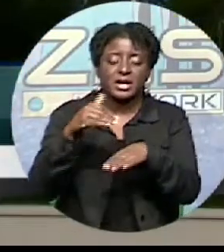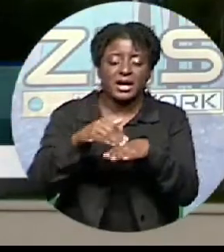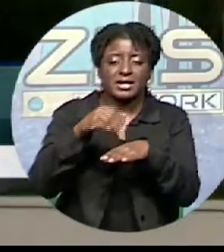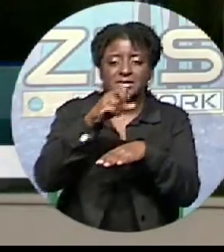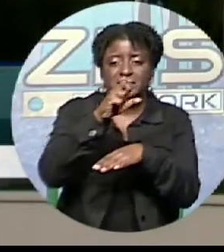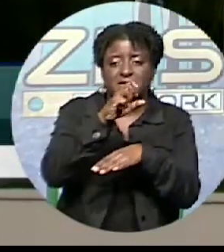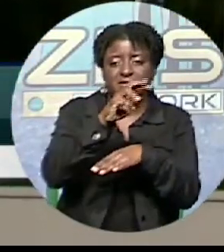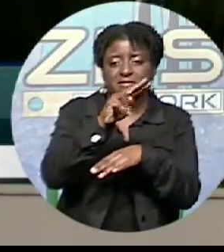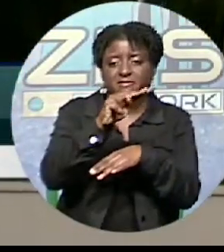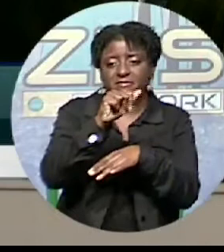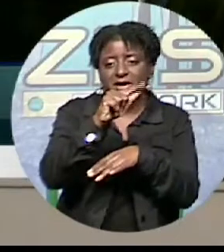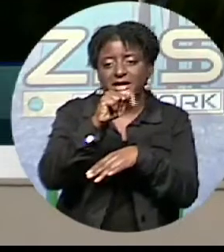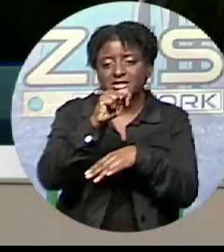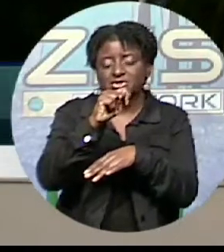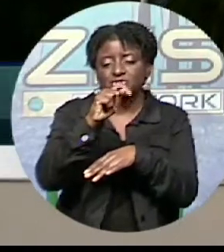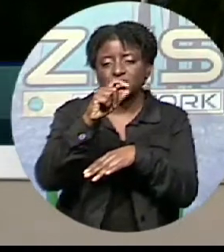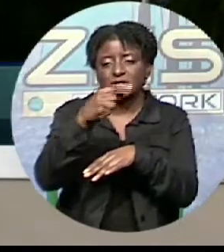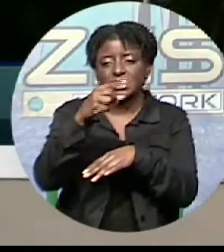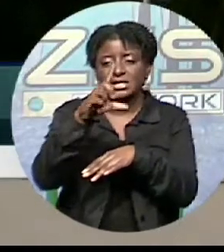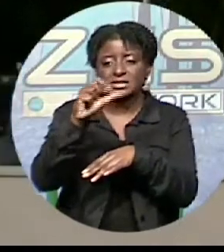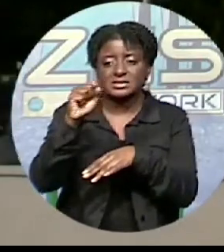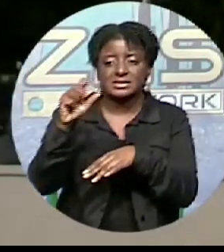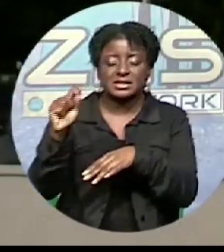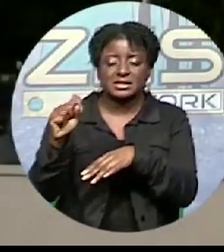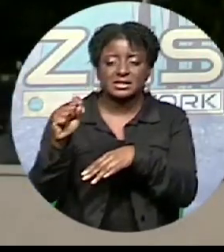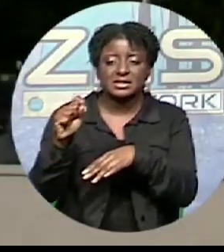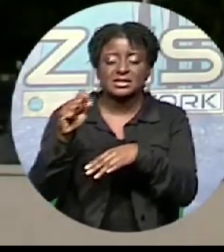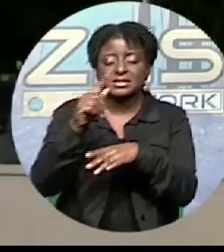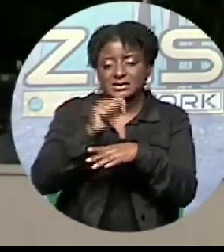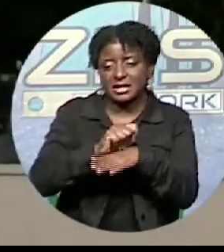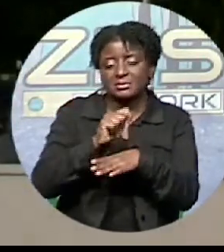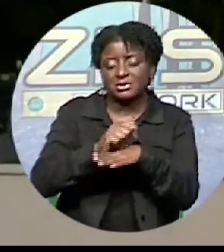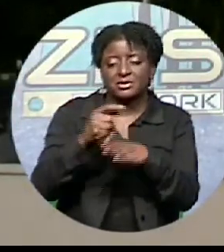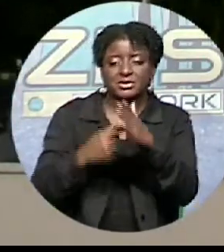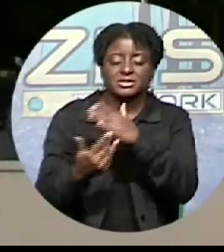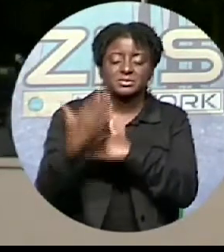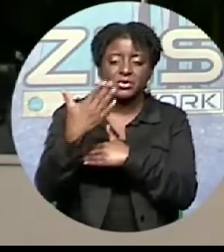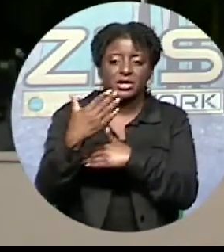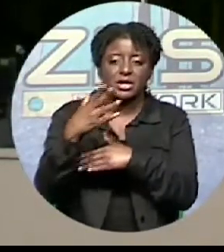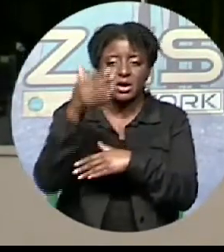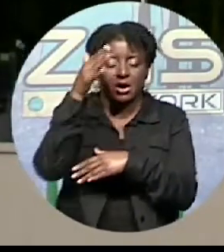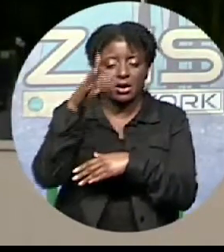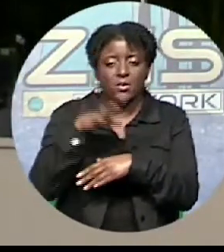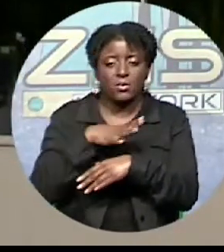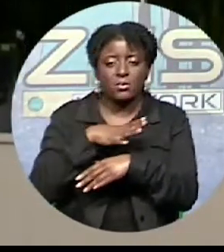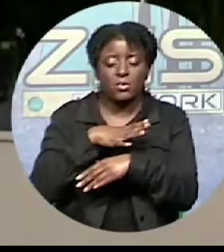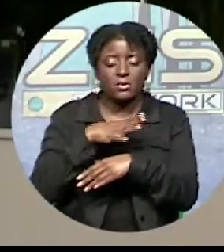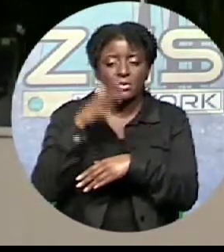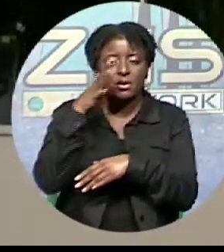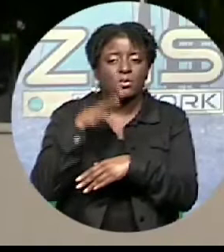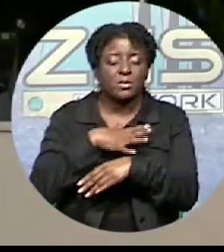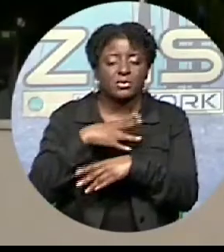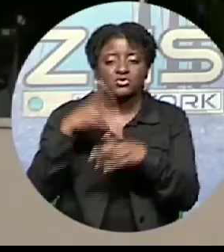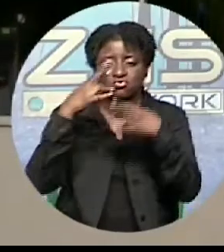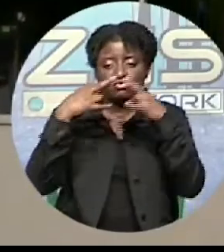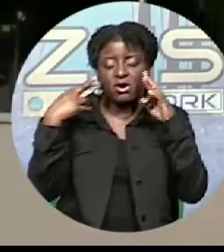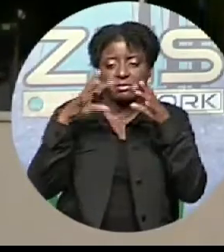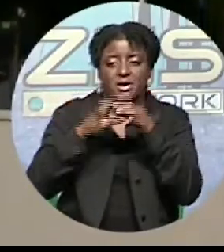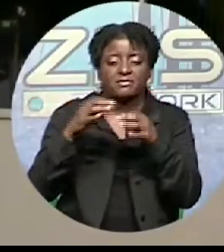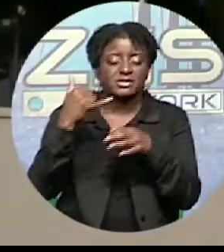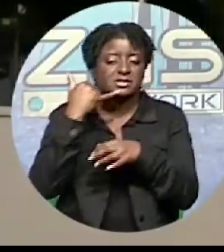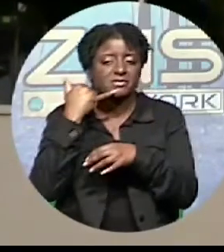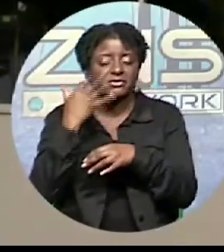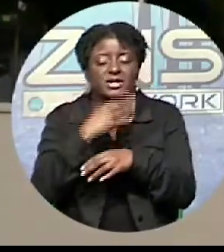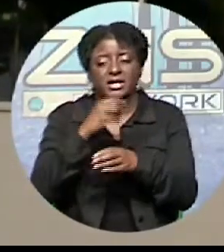confirmed that a woman was robbed of cash, a cell phone, and car identified as a 2003 Mercedes-Benz. However, authorities say